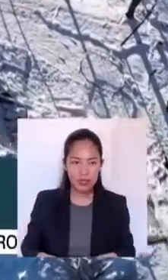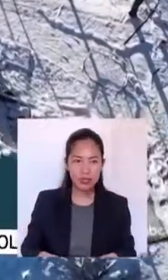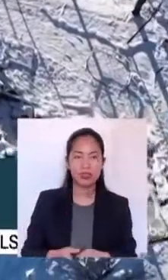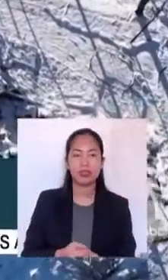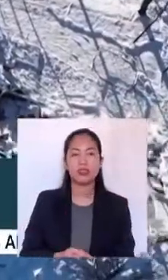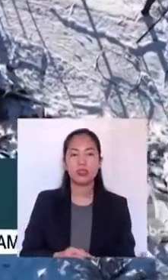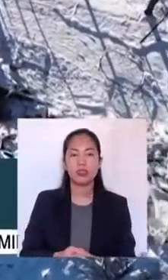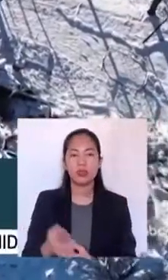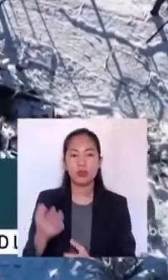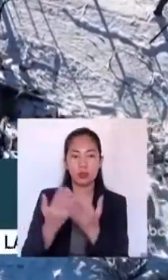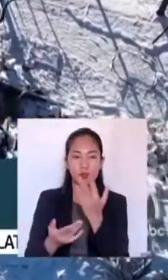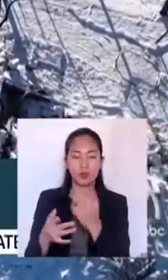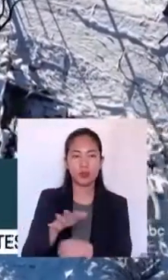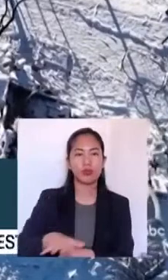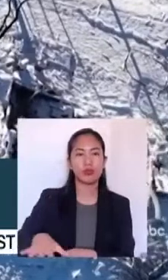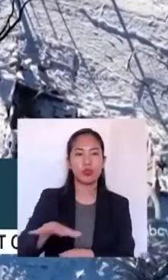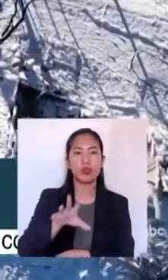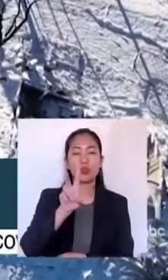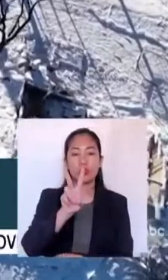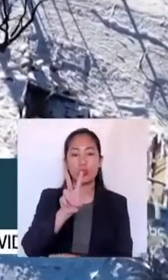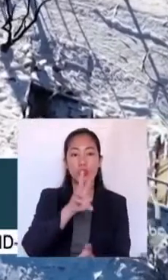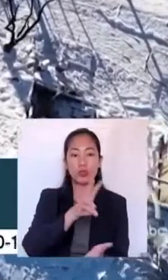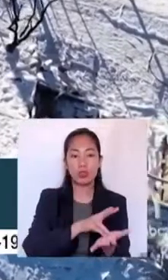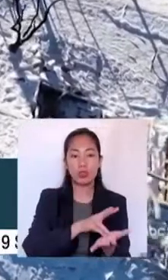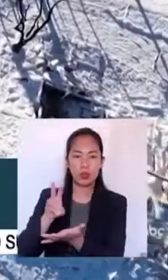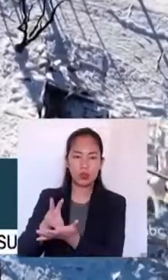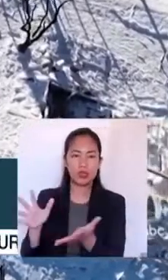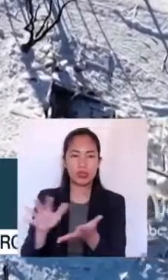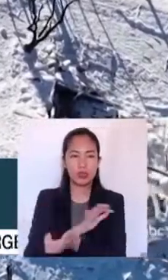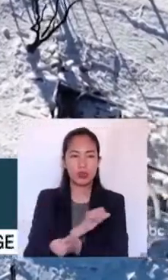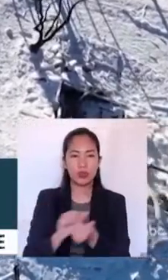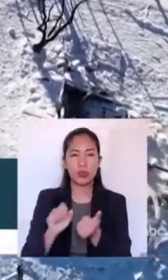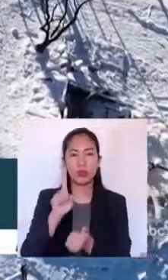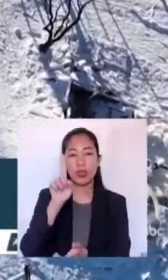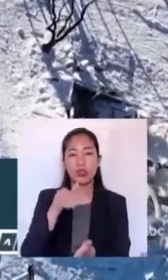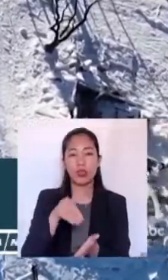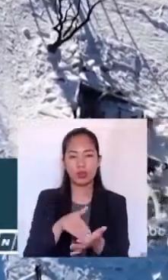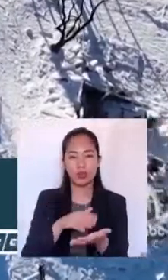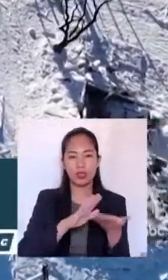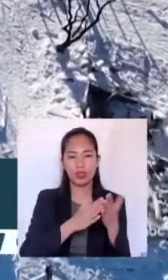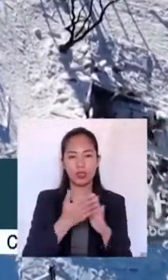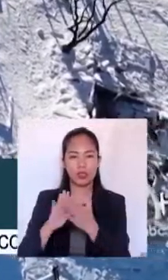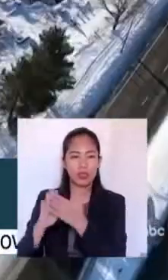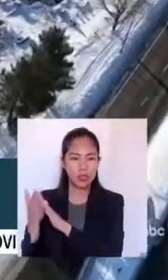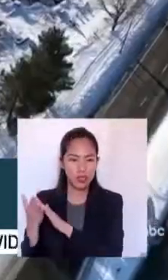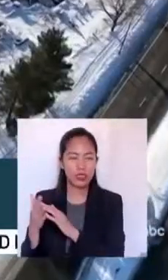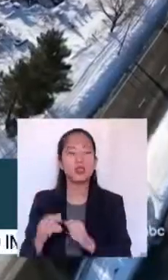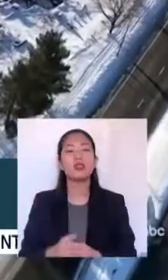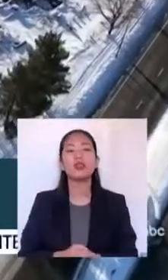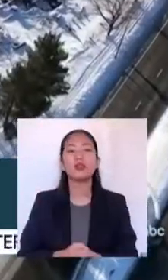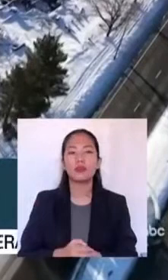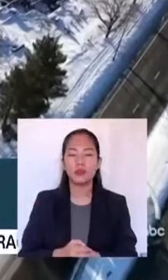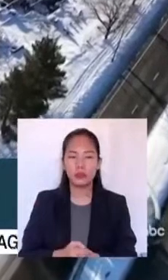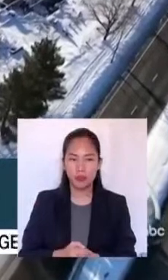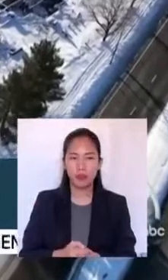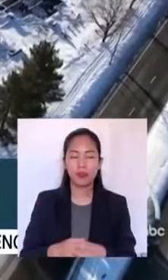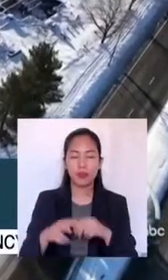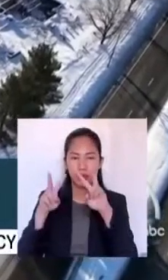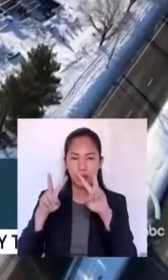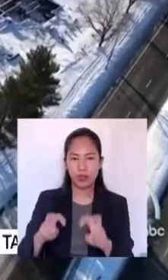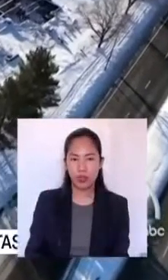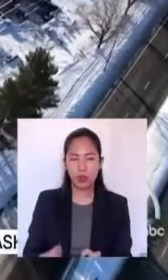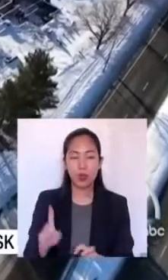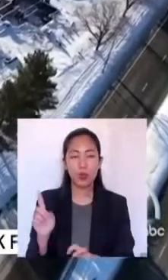through two towns in Boulder County, destroying nearly 1,000 homes. Authorities are still determining the cause of the wildfire.